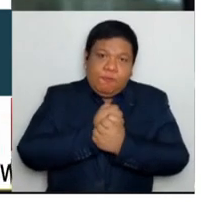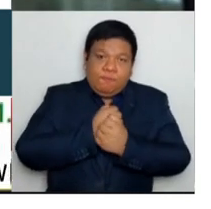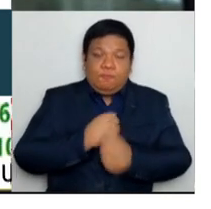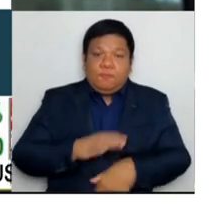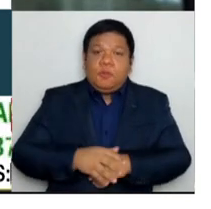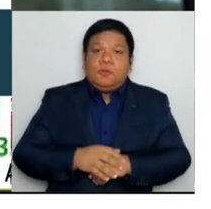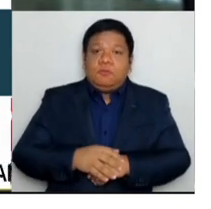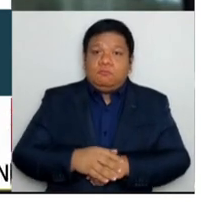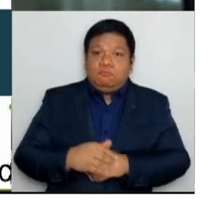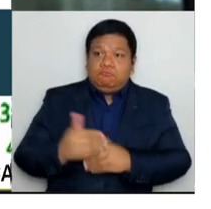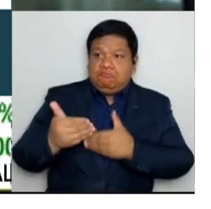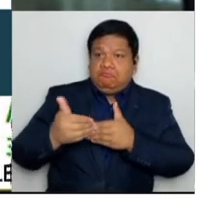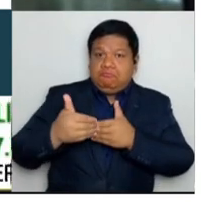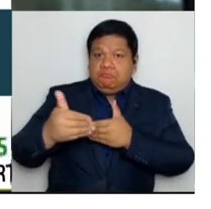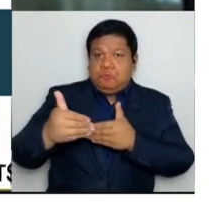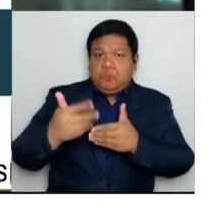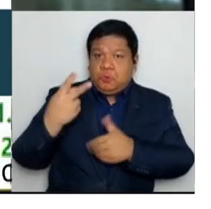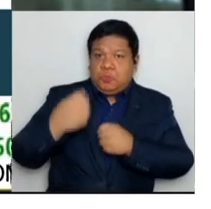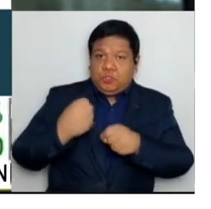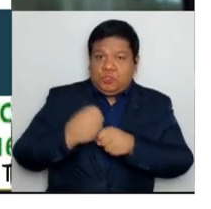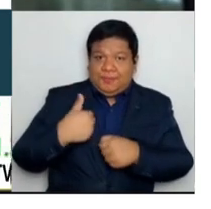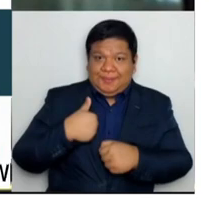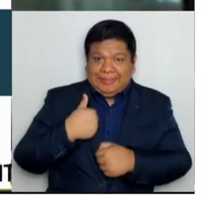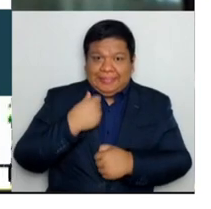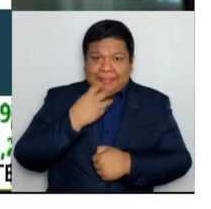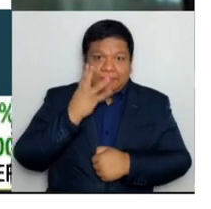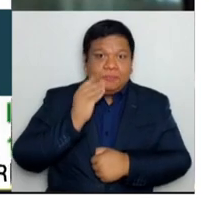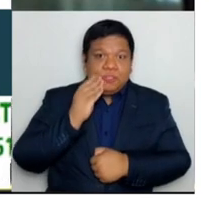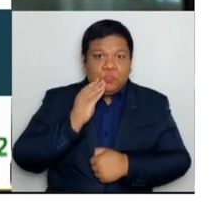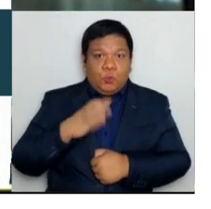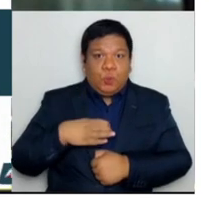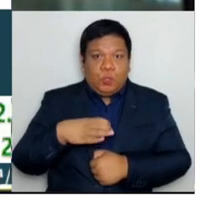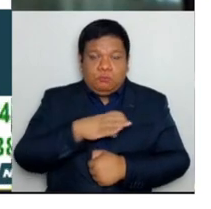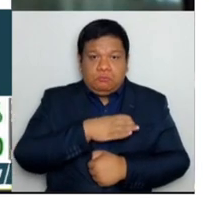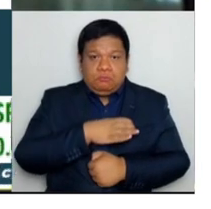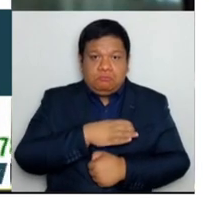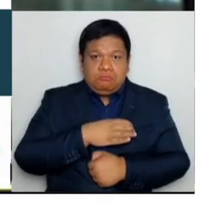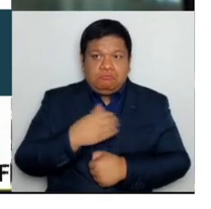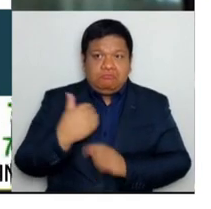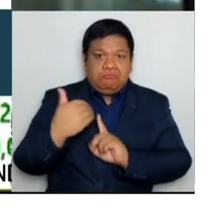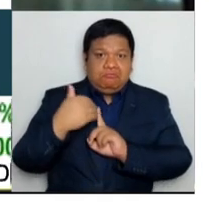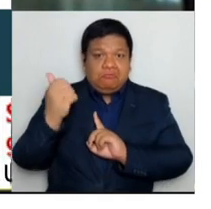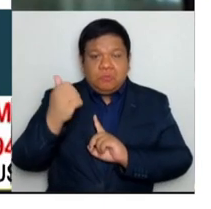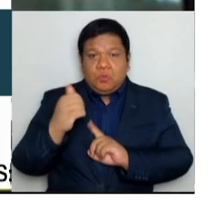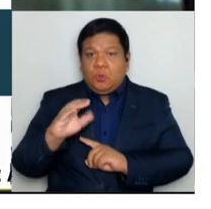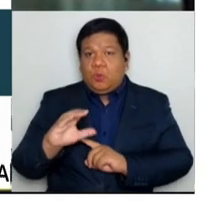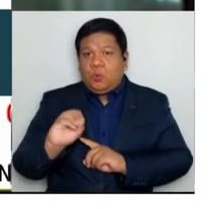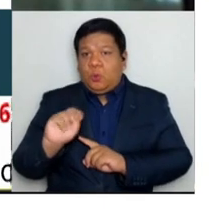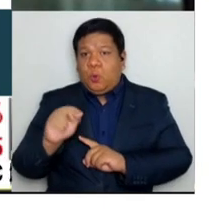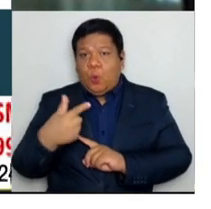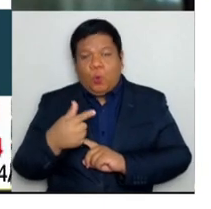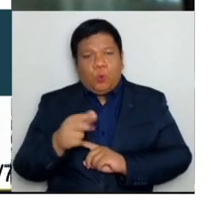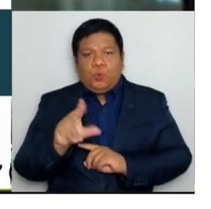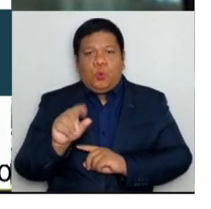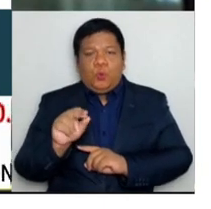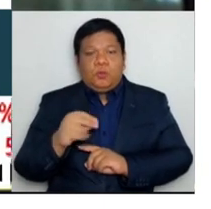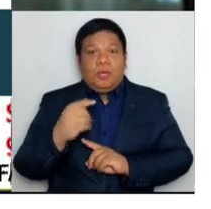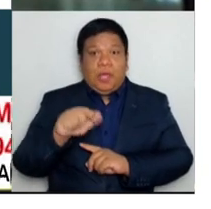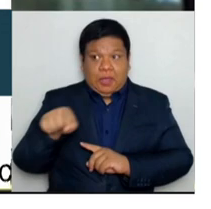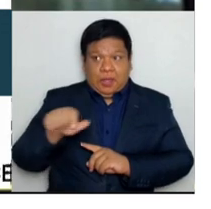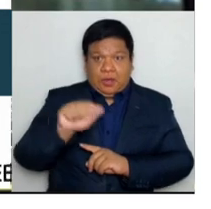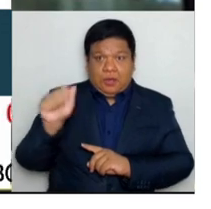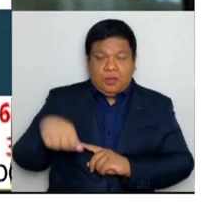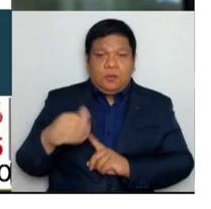I've been Congresswoman, not one person has called me Kong. Even in Antique, they call me